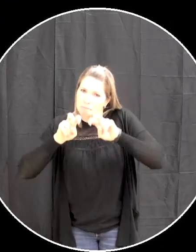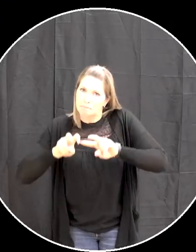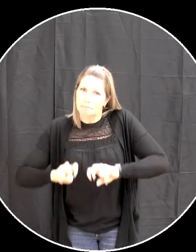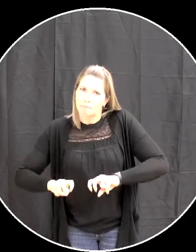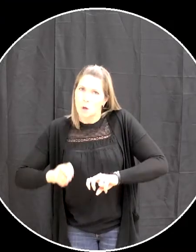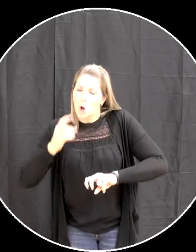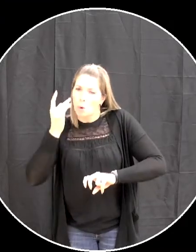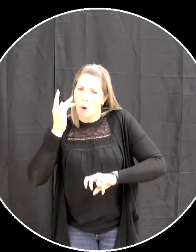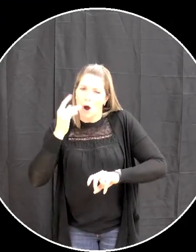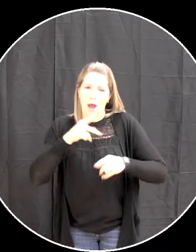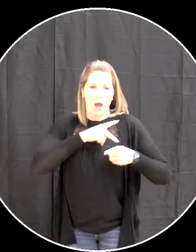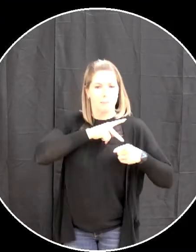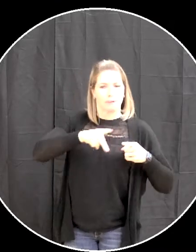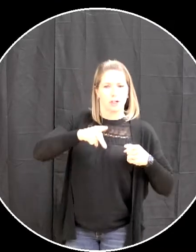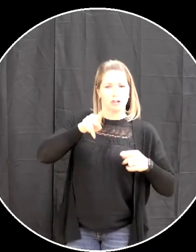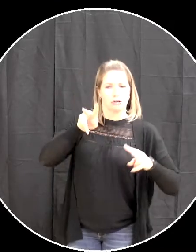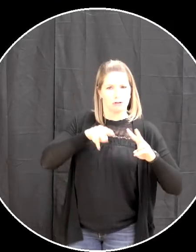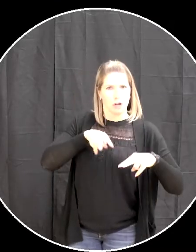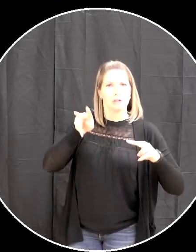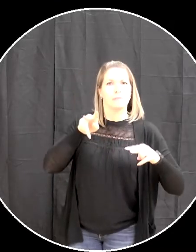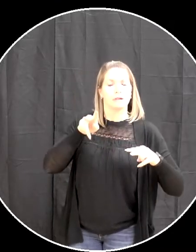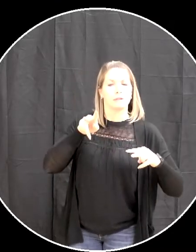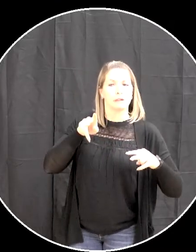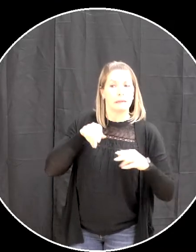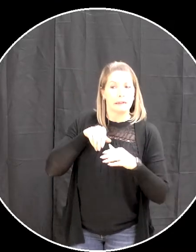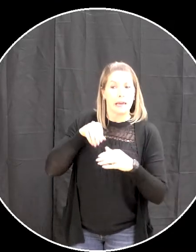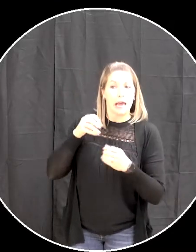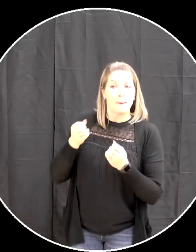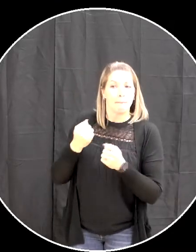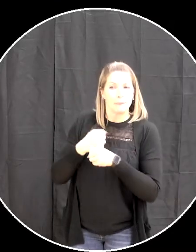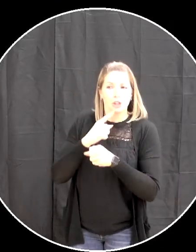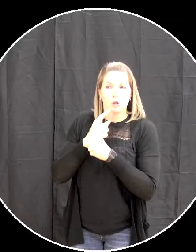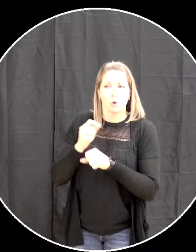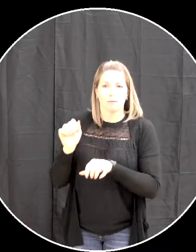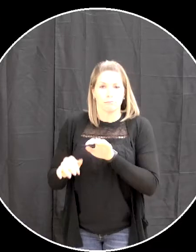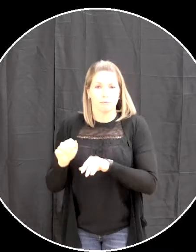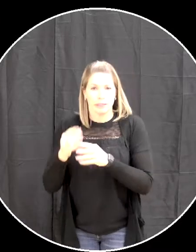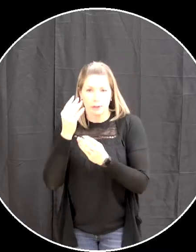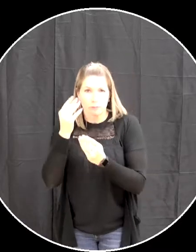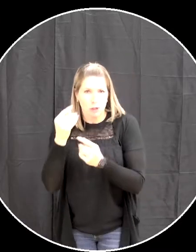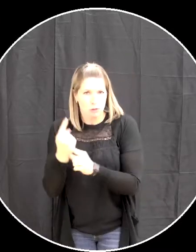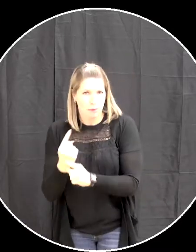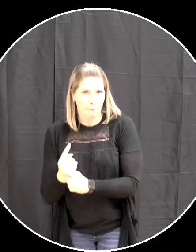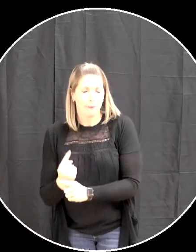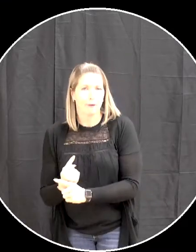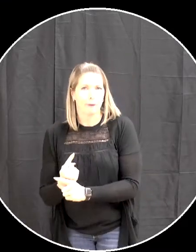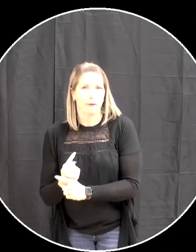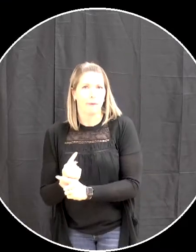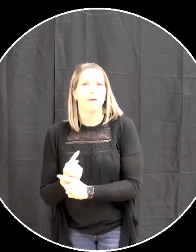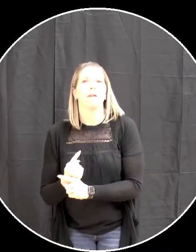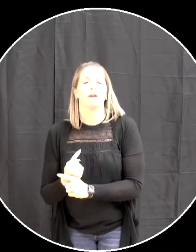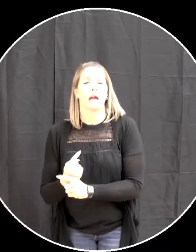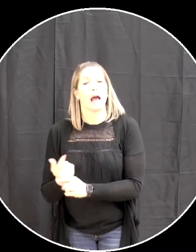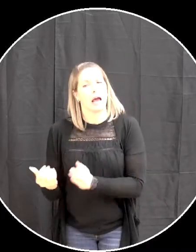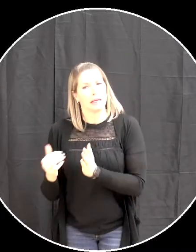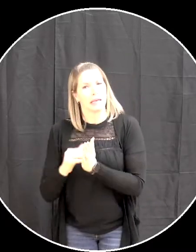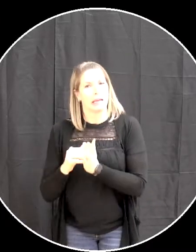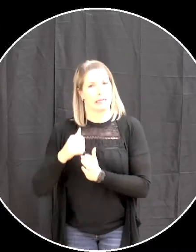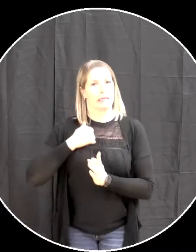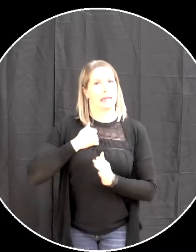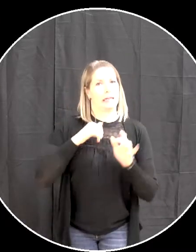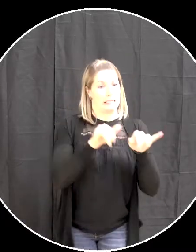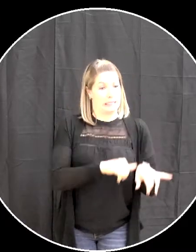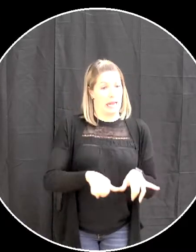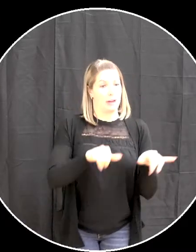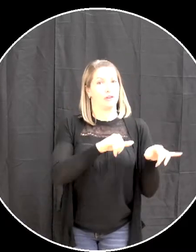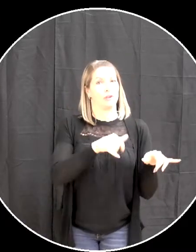professional judgment to determine if the entries are made appropriately. So in accordance with the Canadian auditing standards, we brainstorm